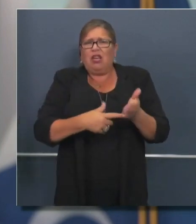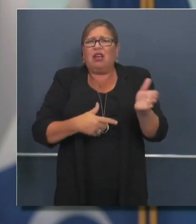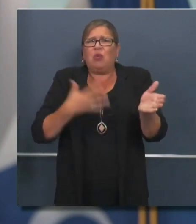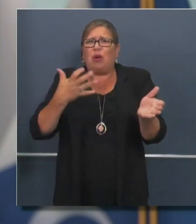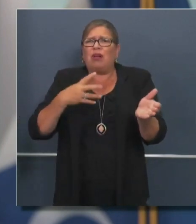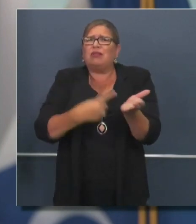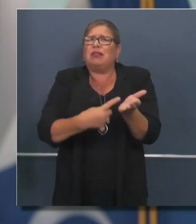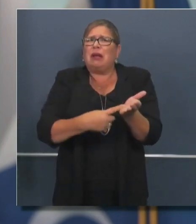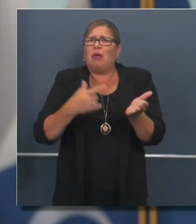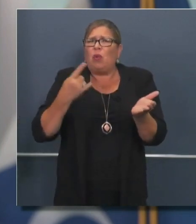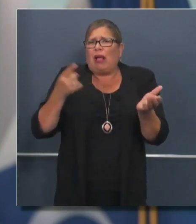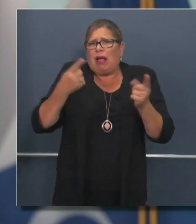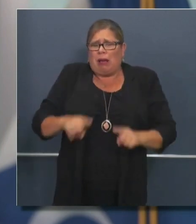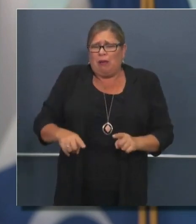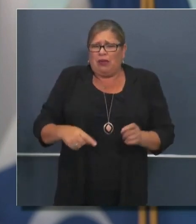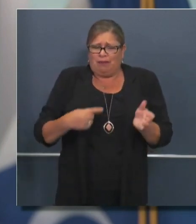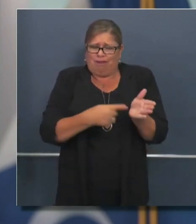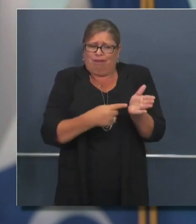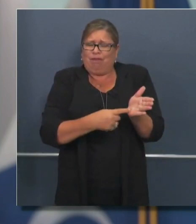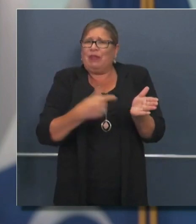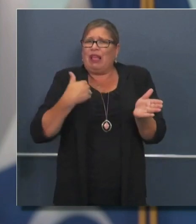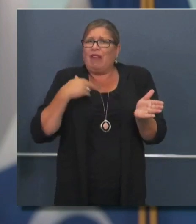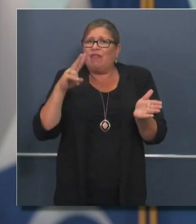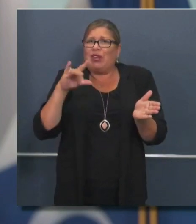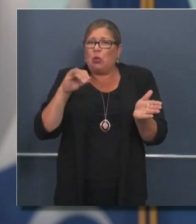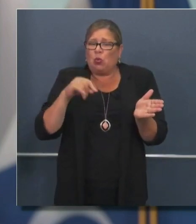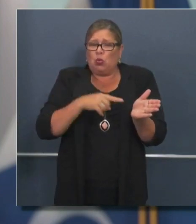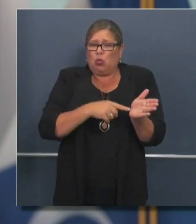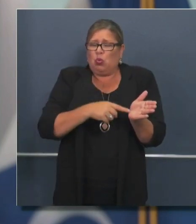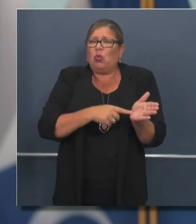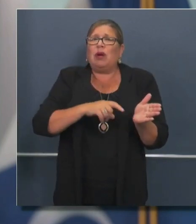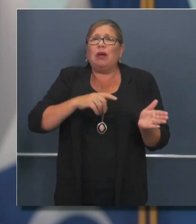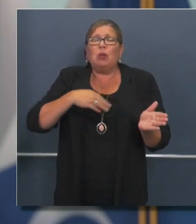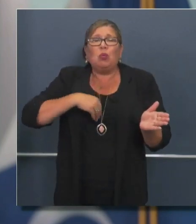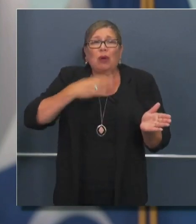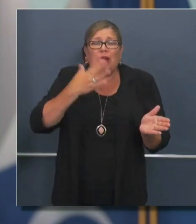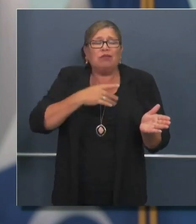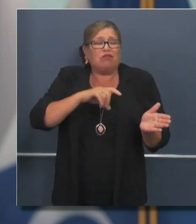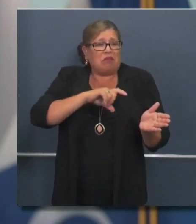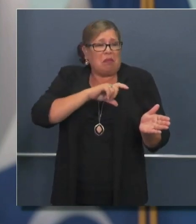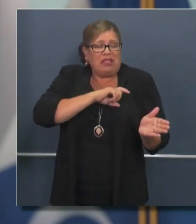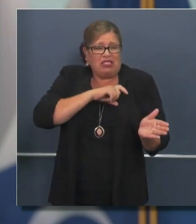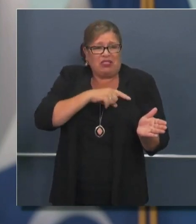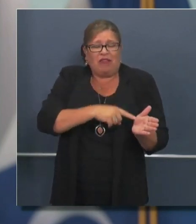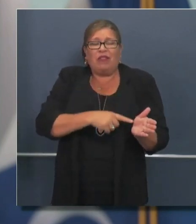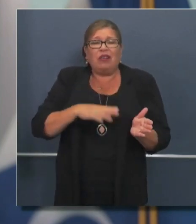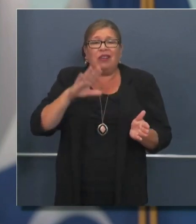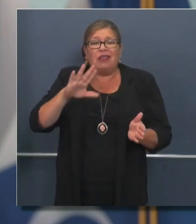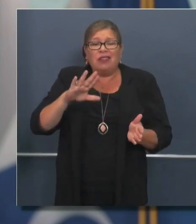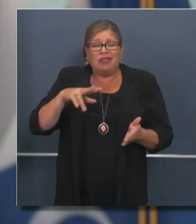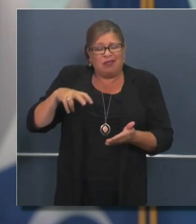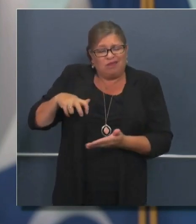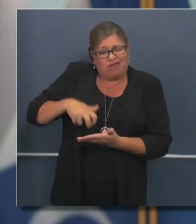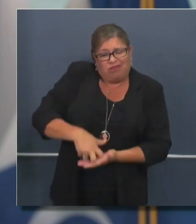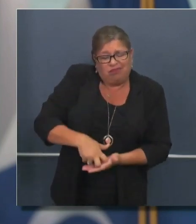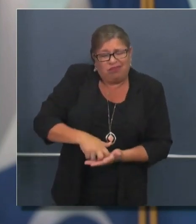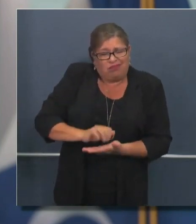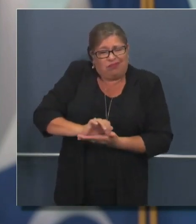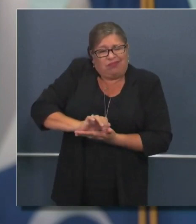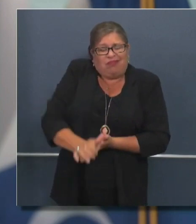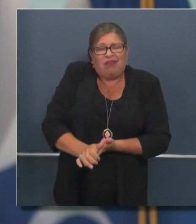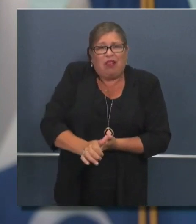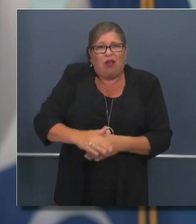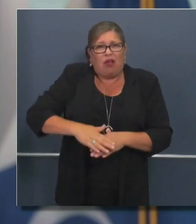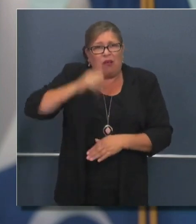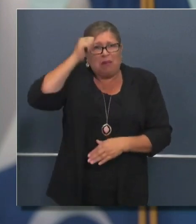had the video on this TikTok of a police officer, a white police officer's knee was at the neck of a young man